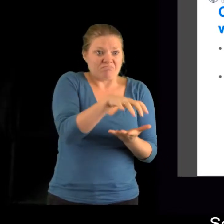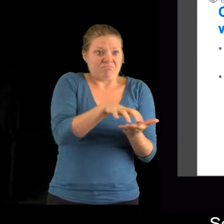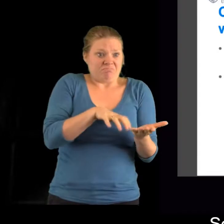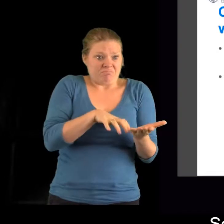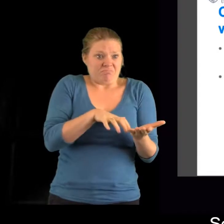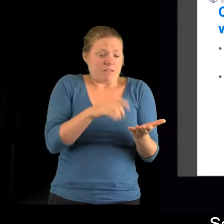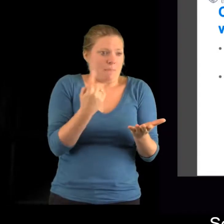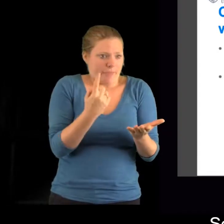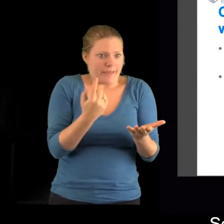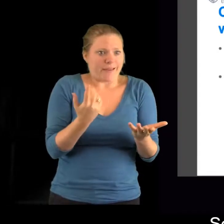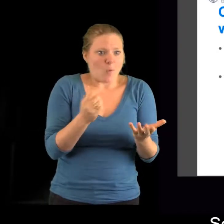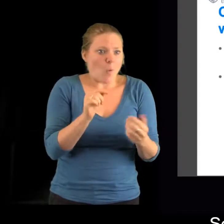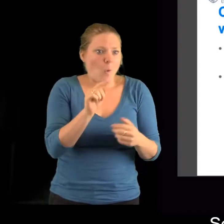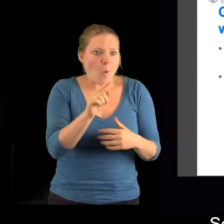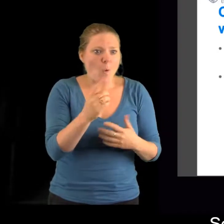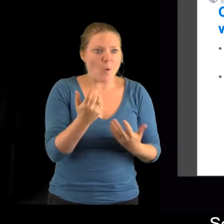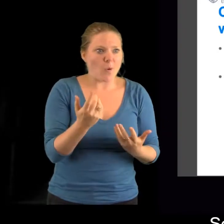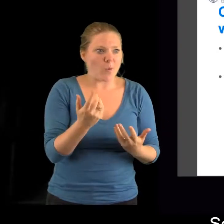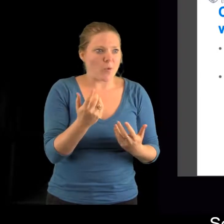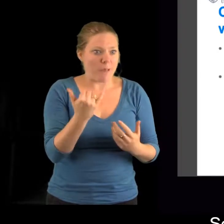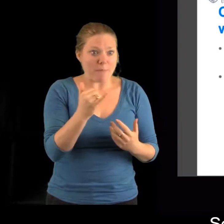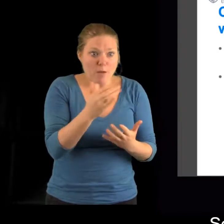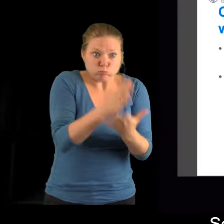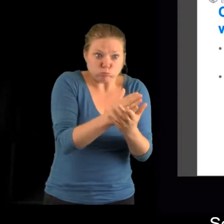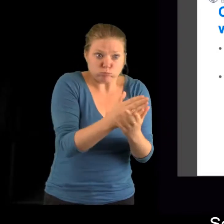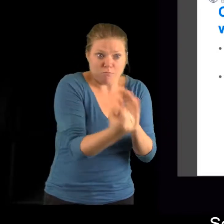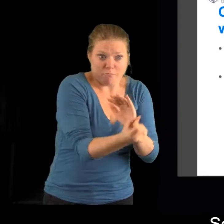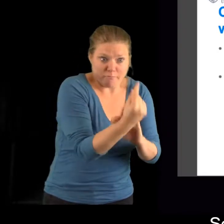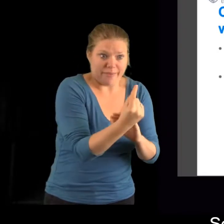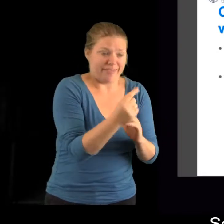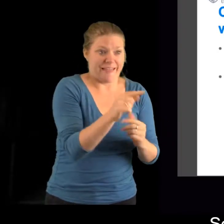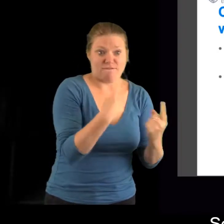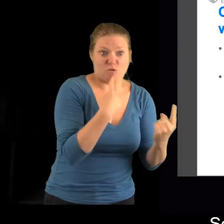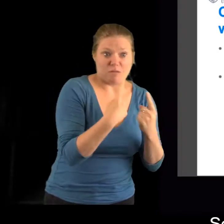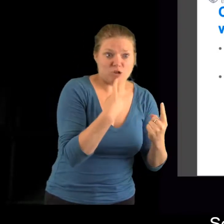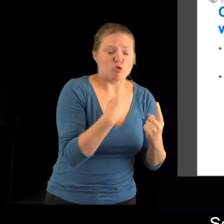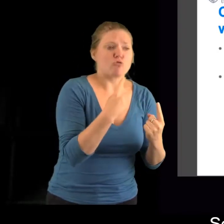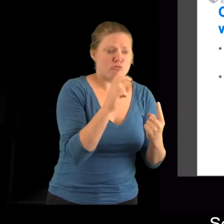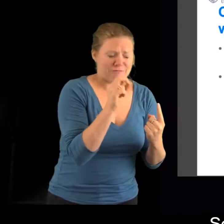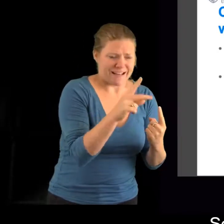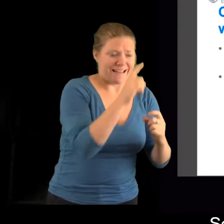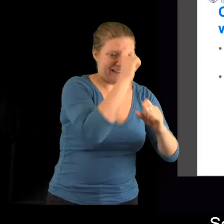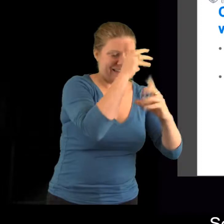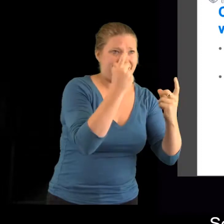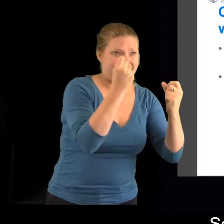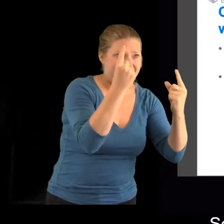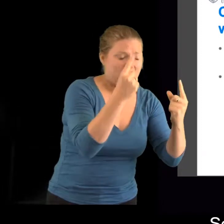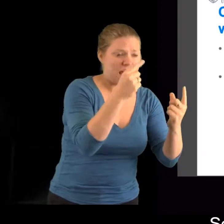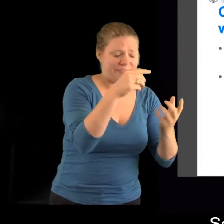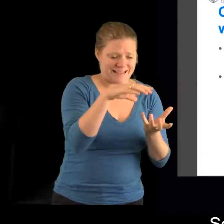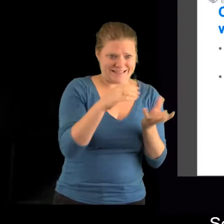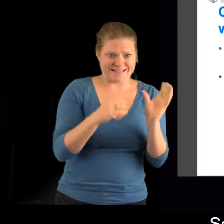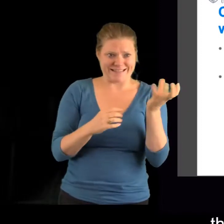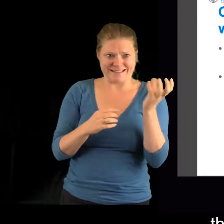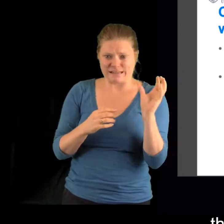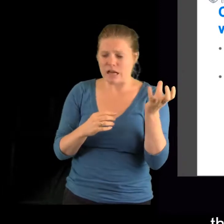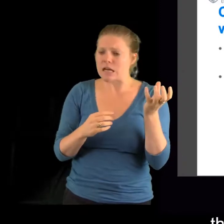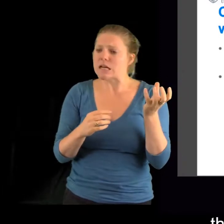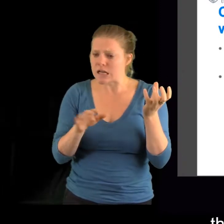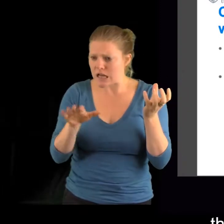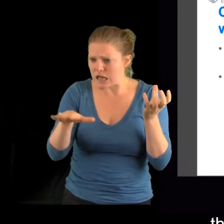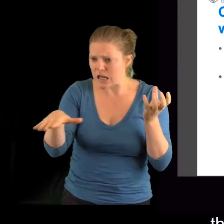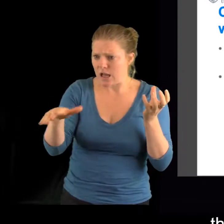that can be thought about, discussed, and learned from. So an experience can actually then,